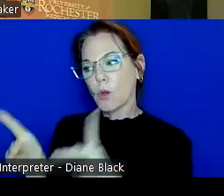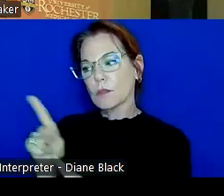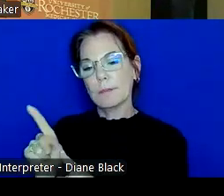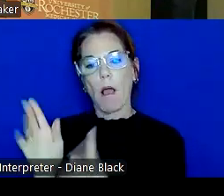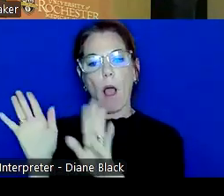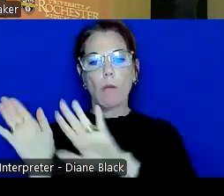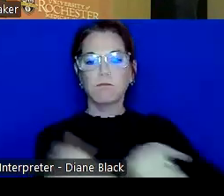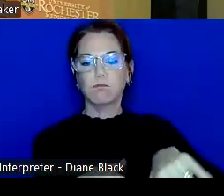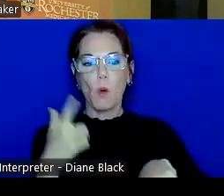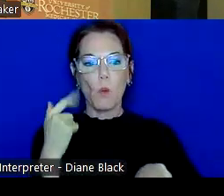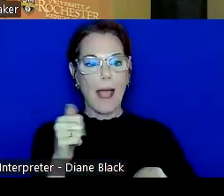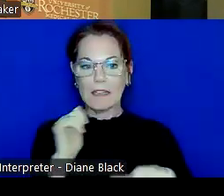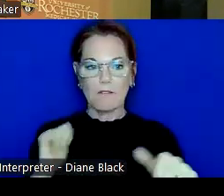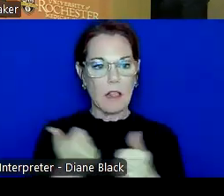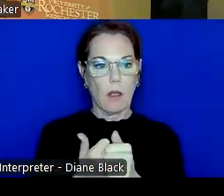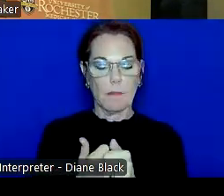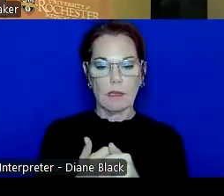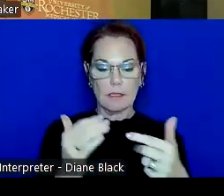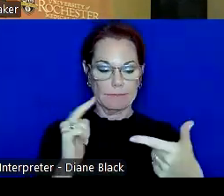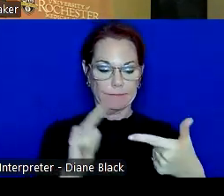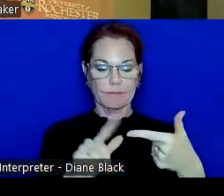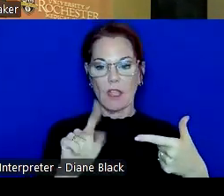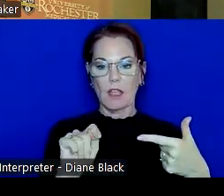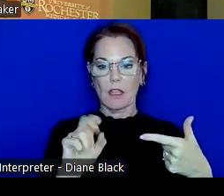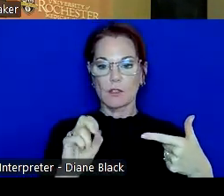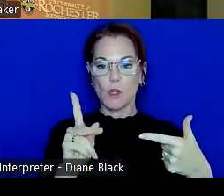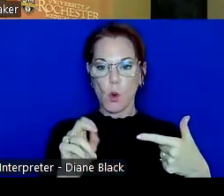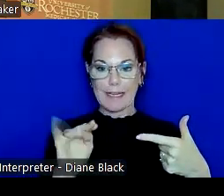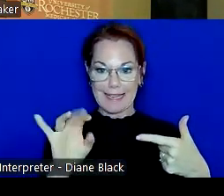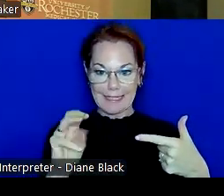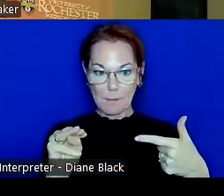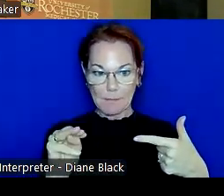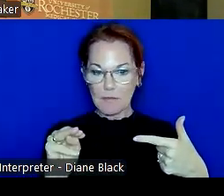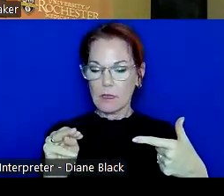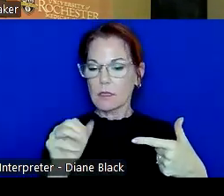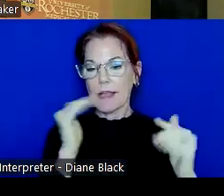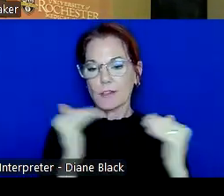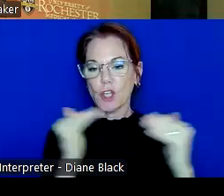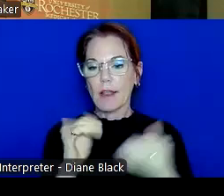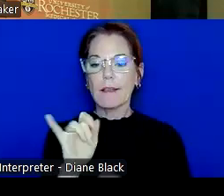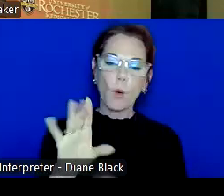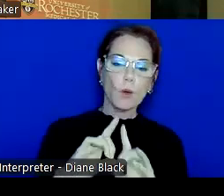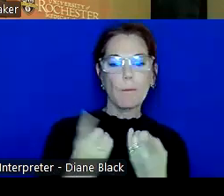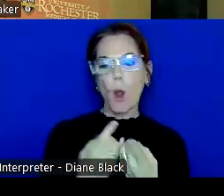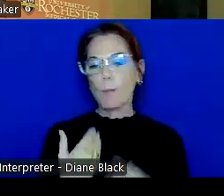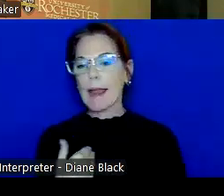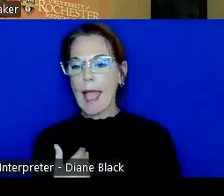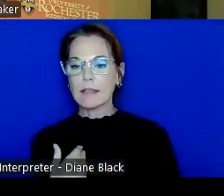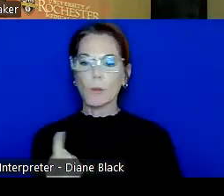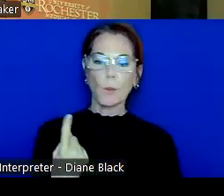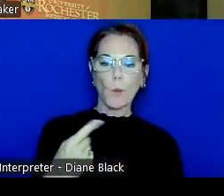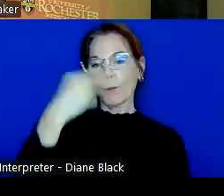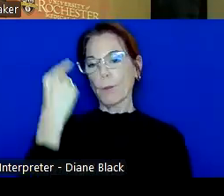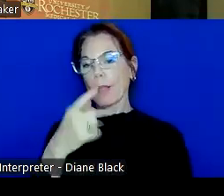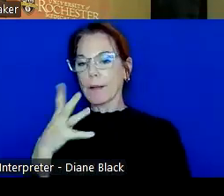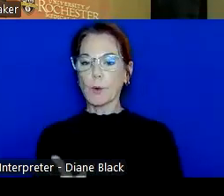up. Tokenism is not justice. Just because your department has an equity director or a group like DICE, it is a